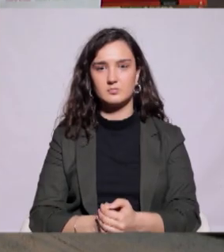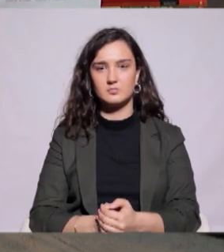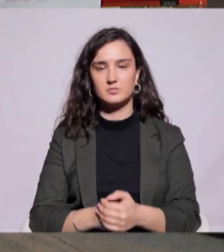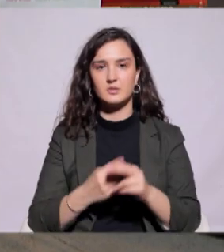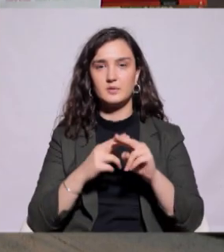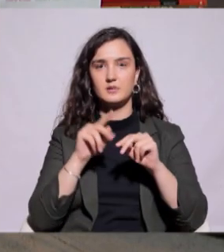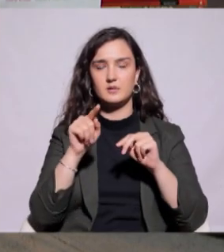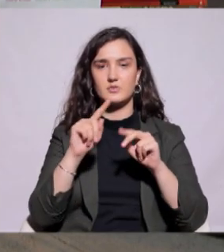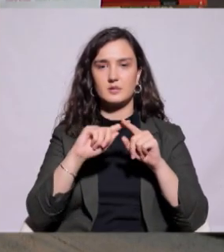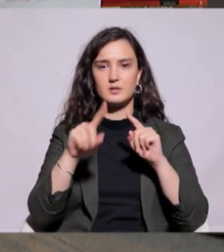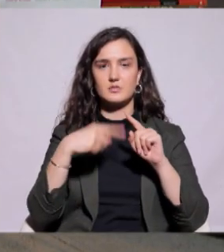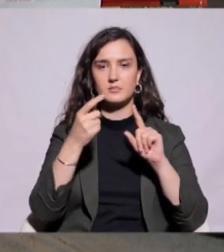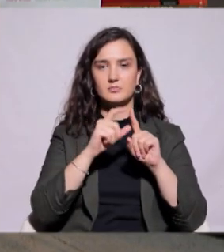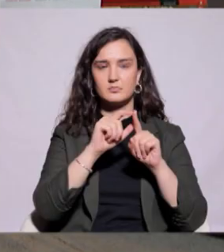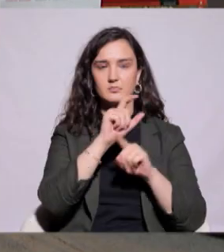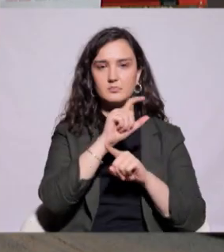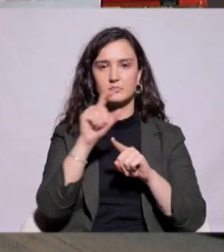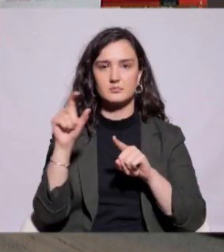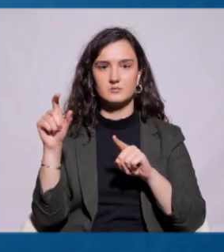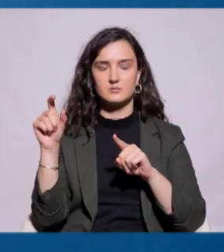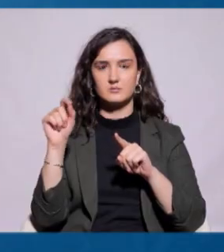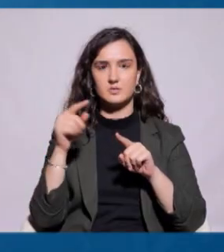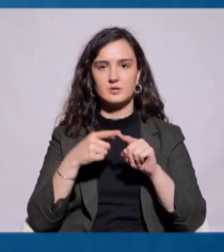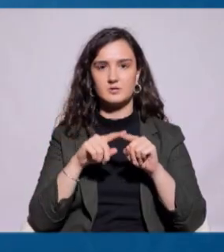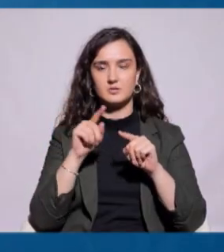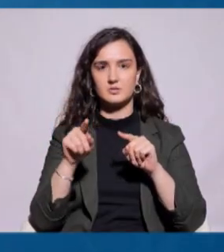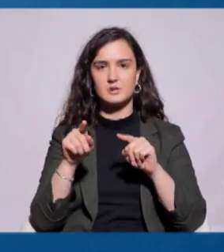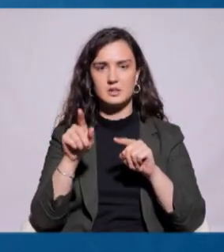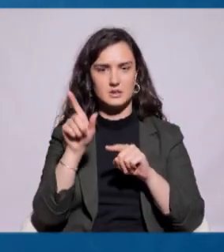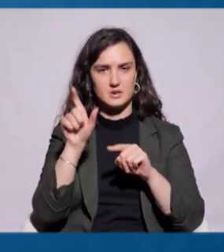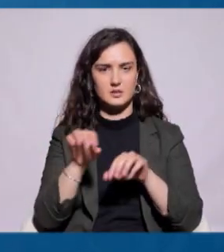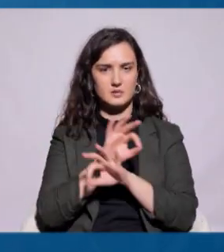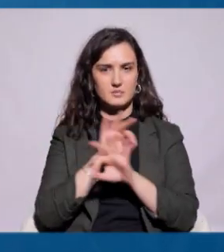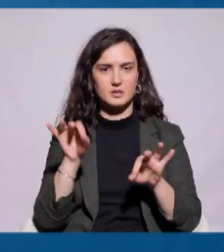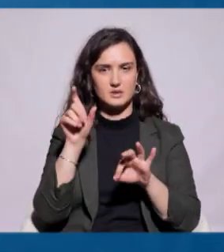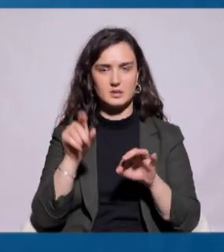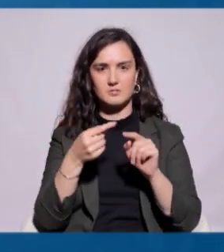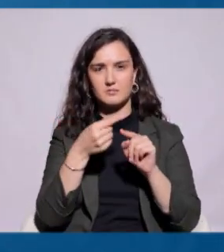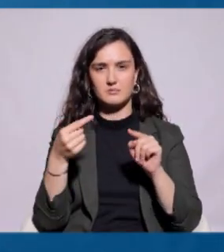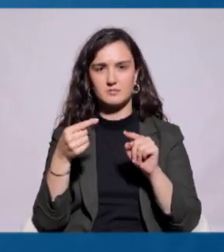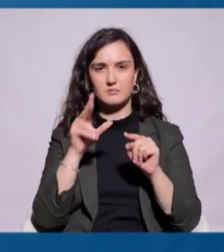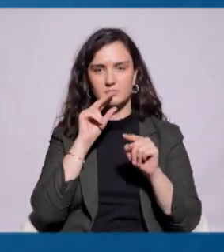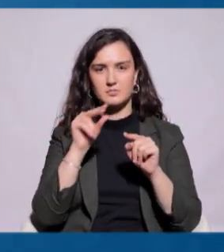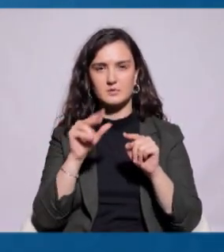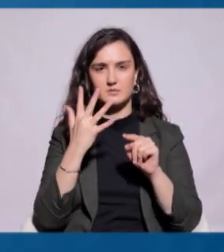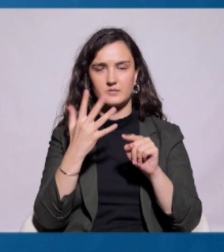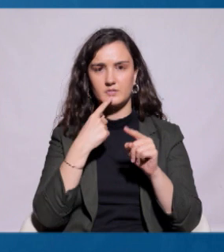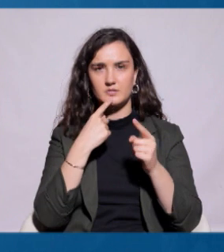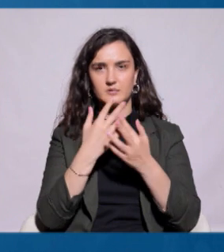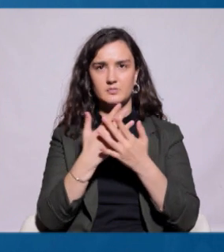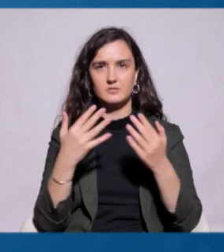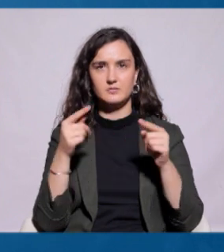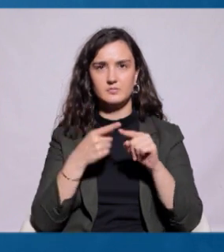Let's have a look at another sentence. He is amazing. He, blank, speak 5